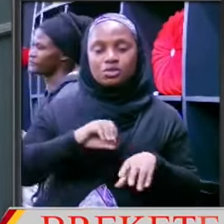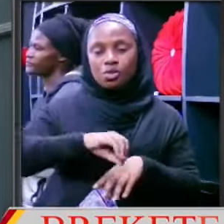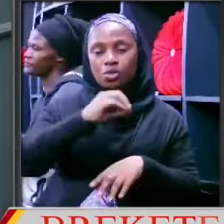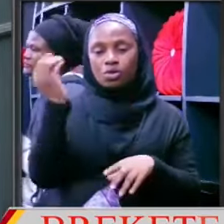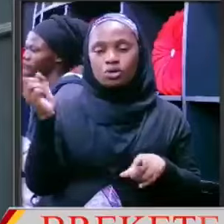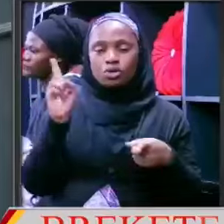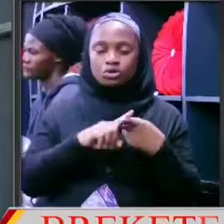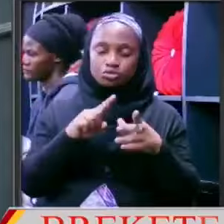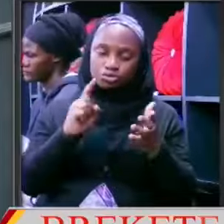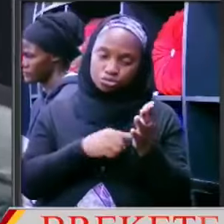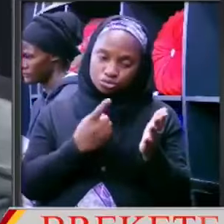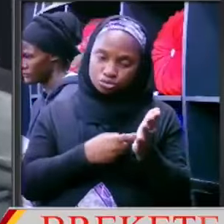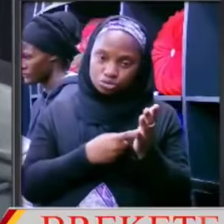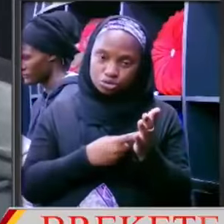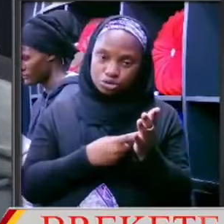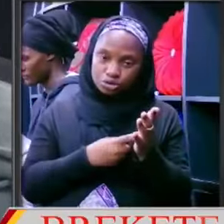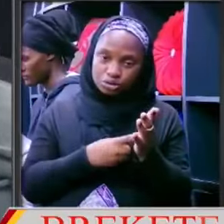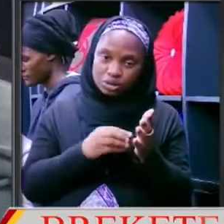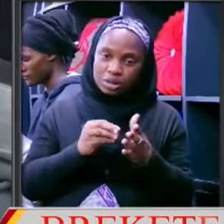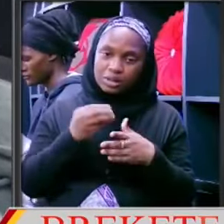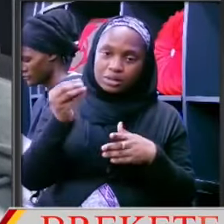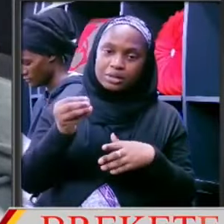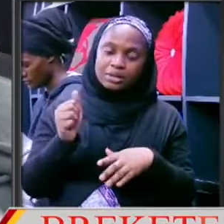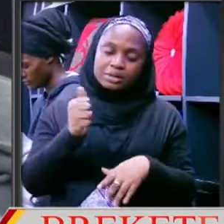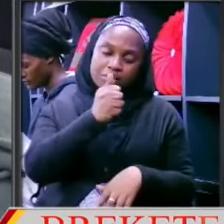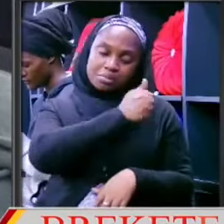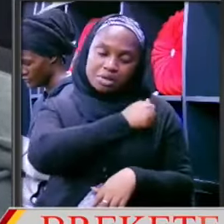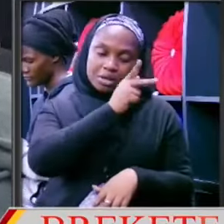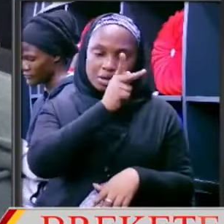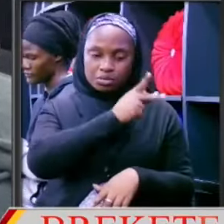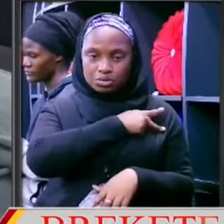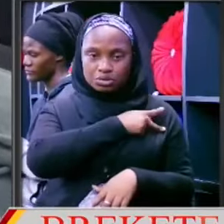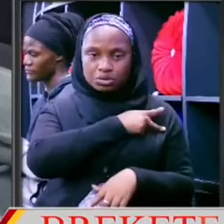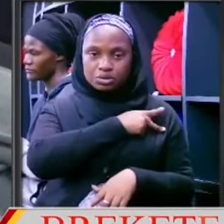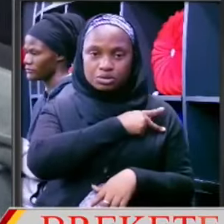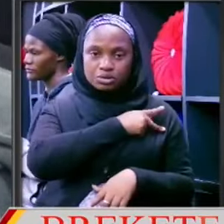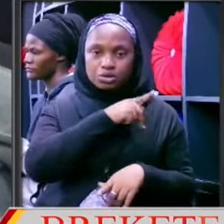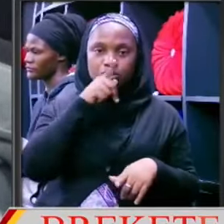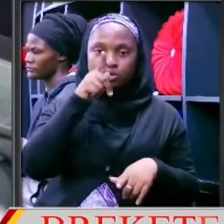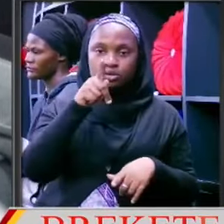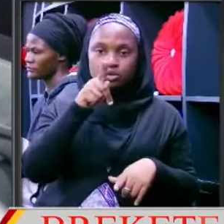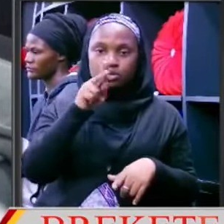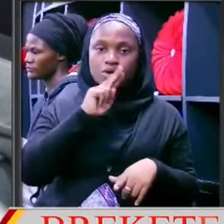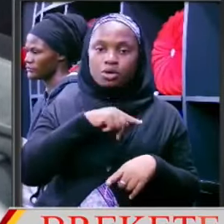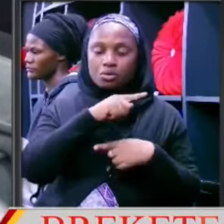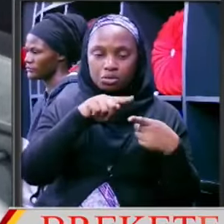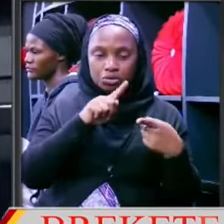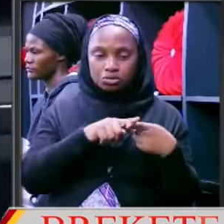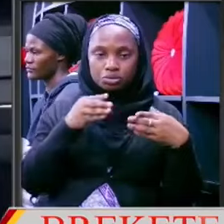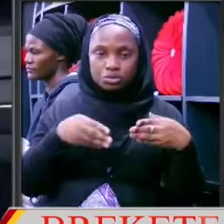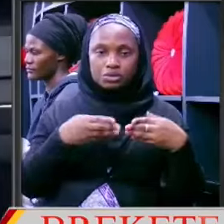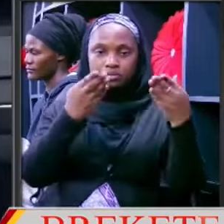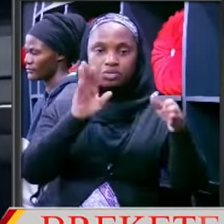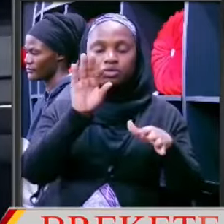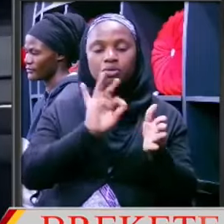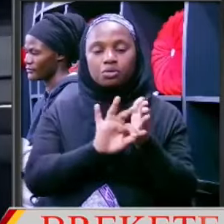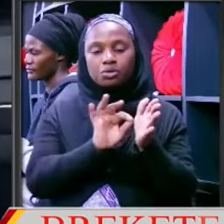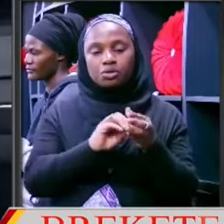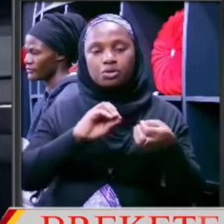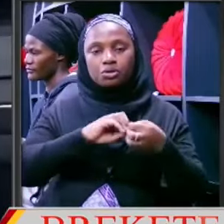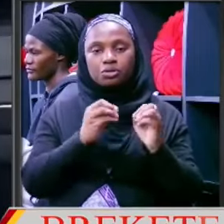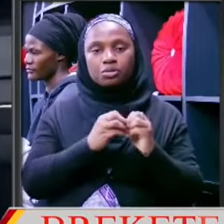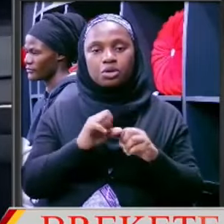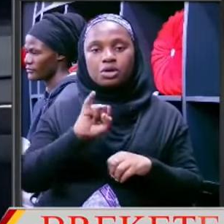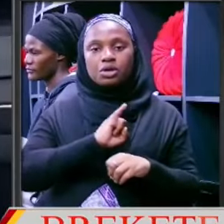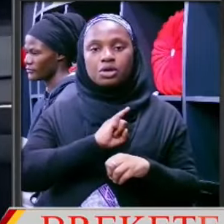just, as a token of my appreciation. Yes, sir. You are going to give me your account number. Okay, sir.